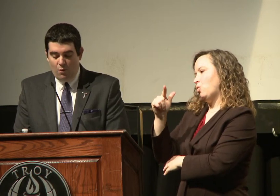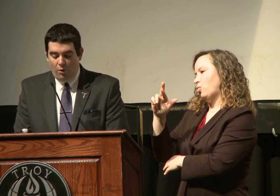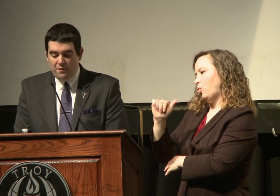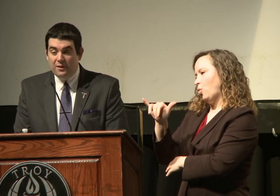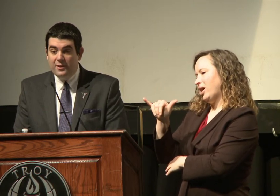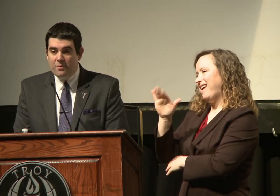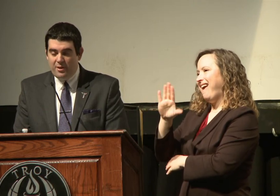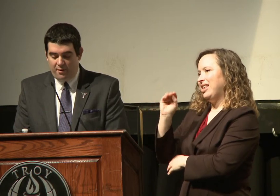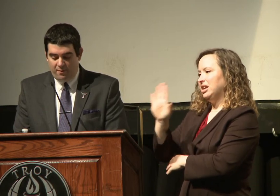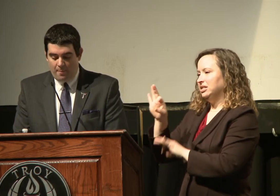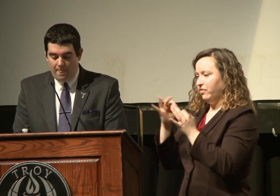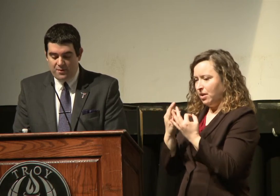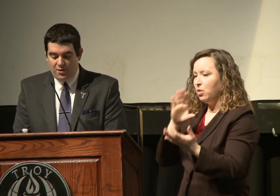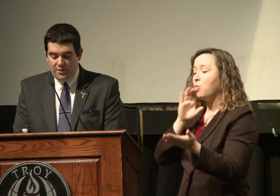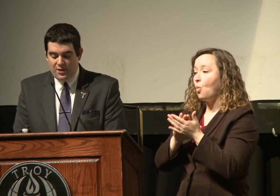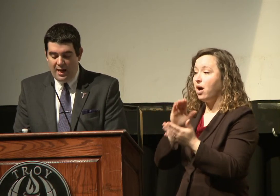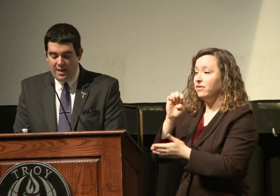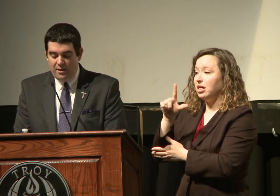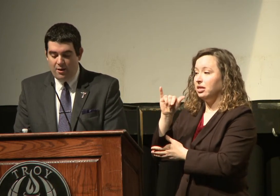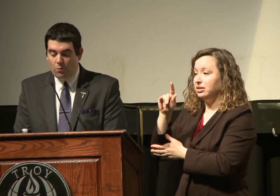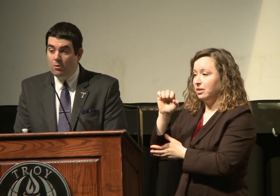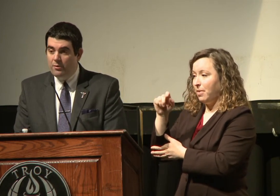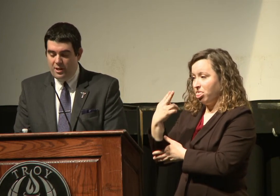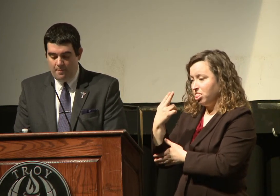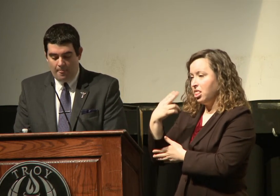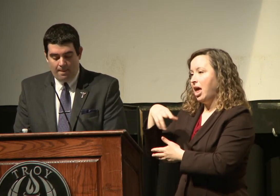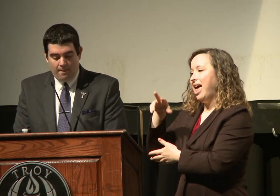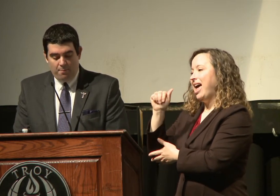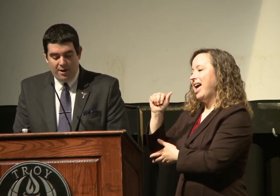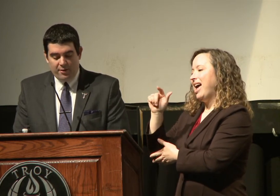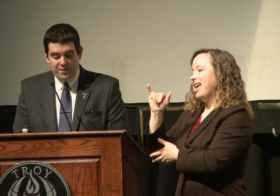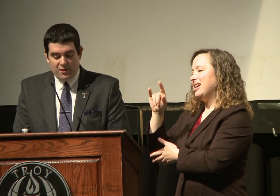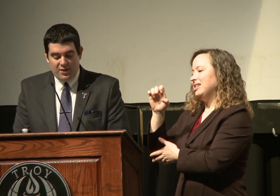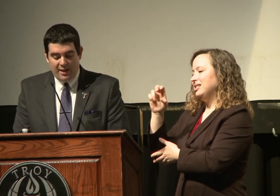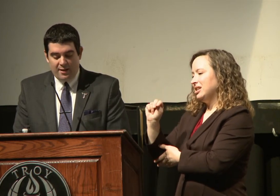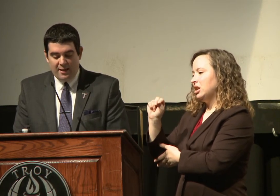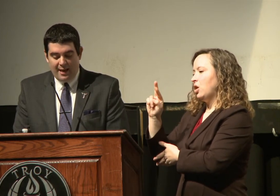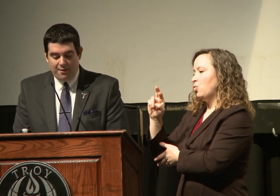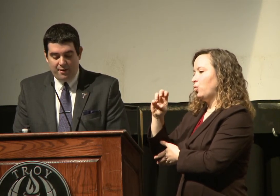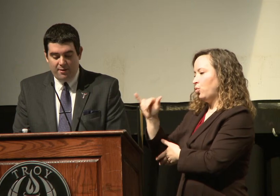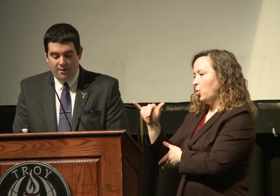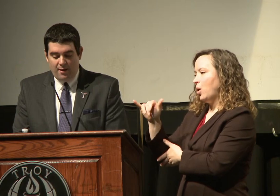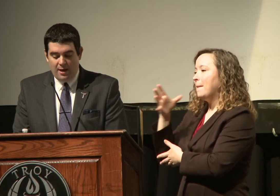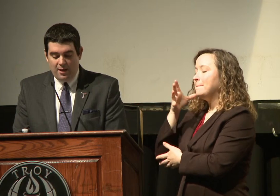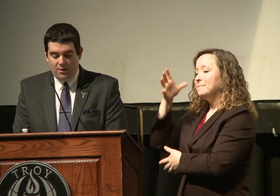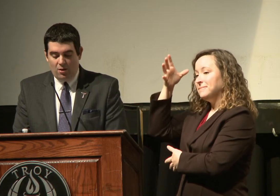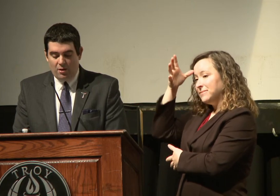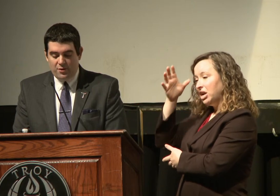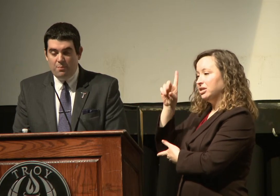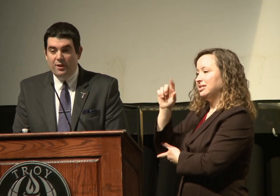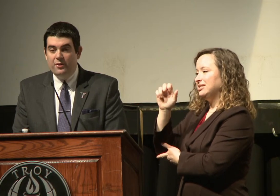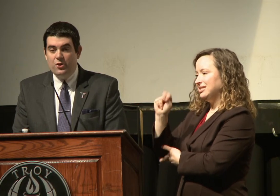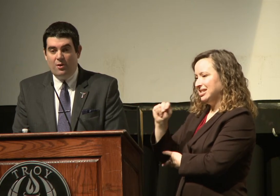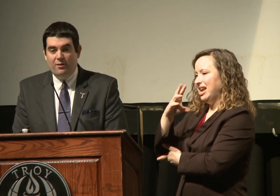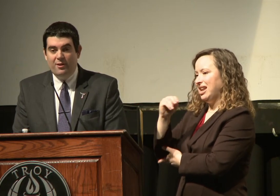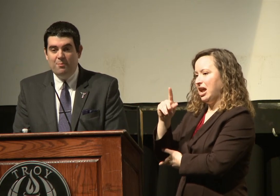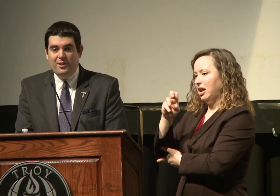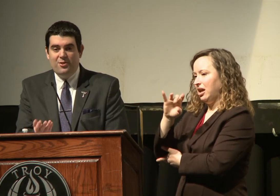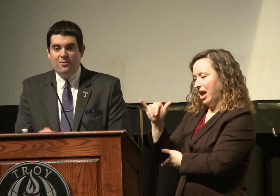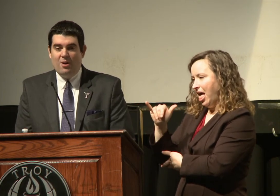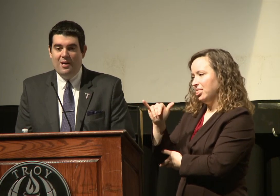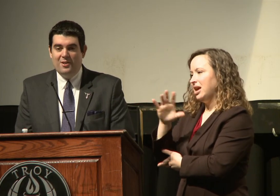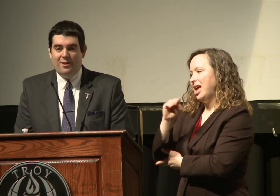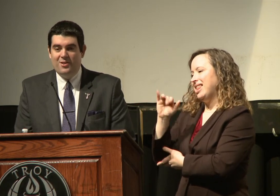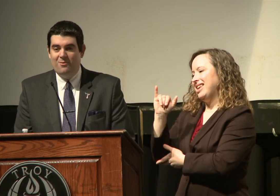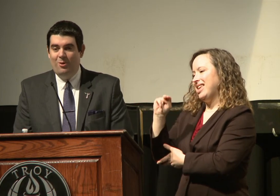here. Wife Elizabeth, sons Aiden and Rory, parents Dan and Kathy, and in-laws Bill and Charlotte.